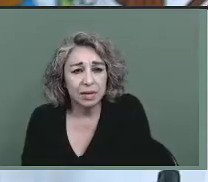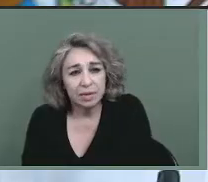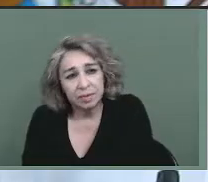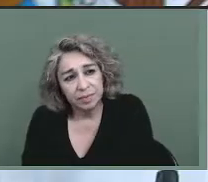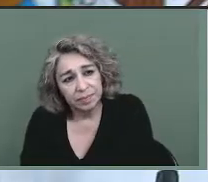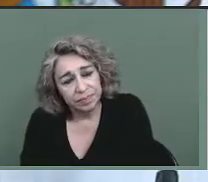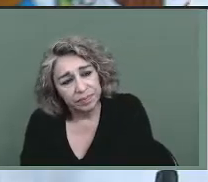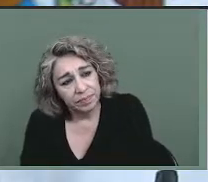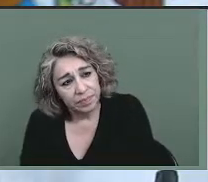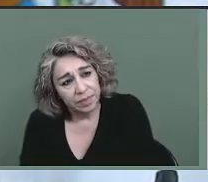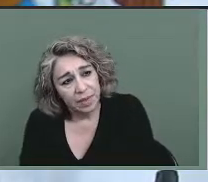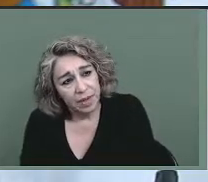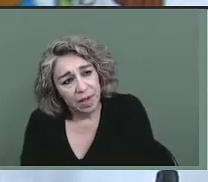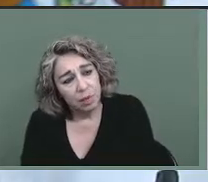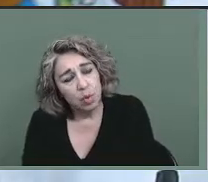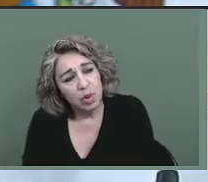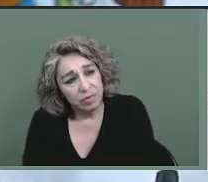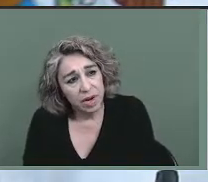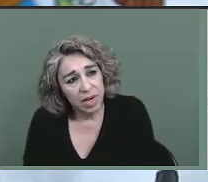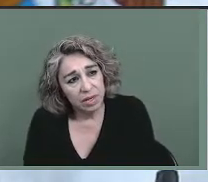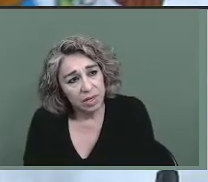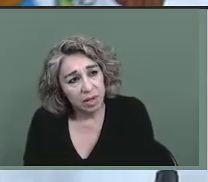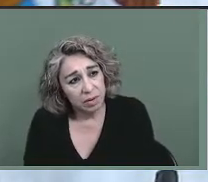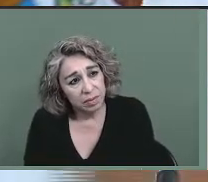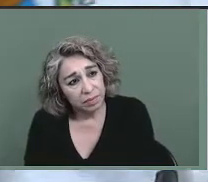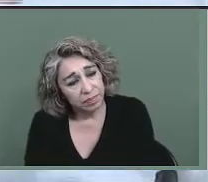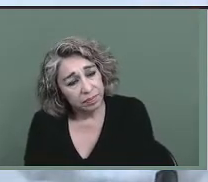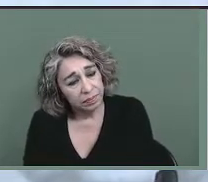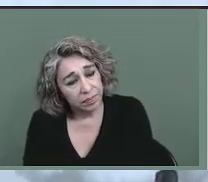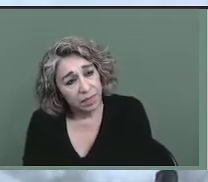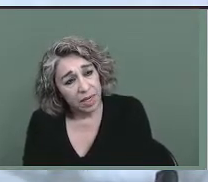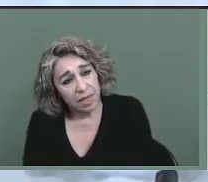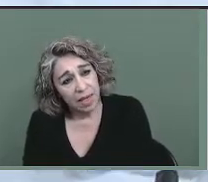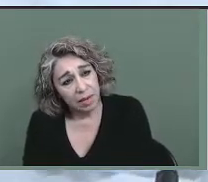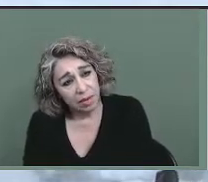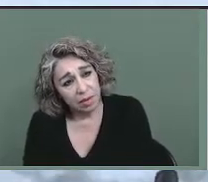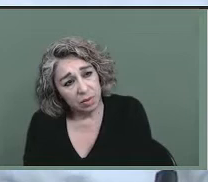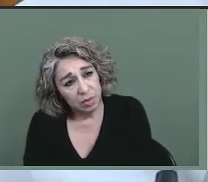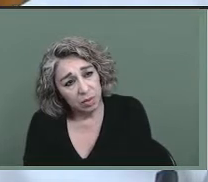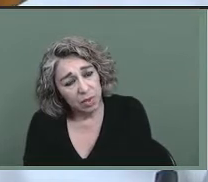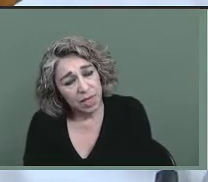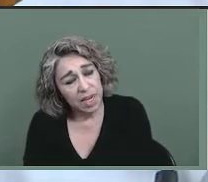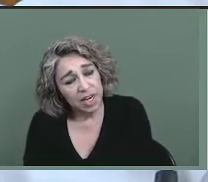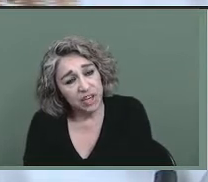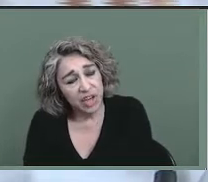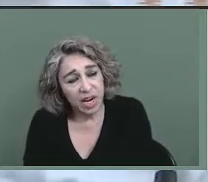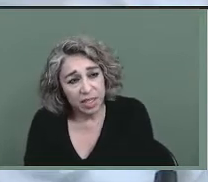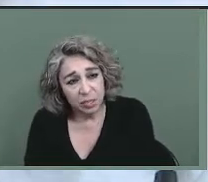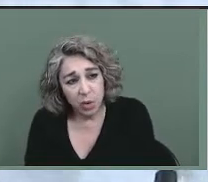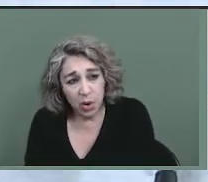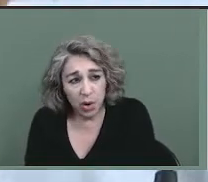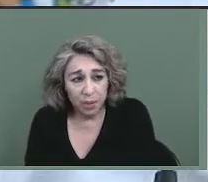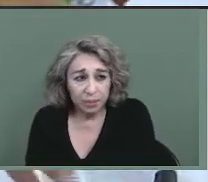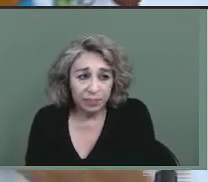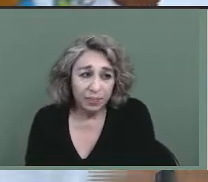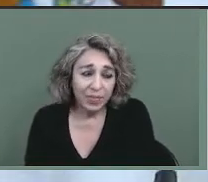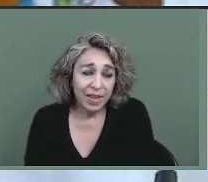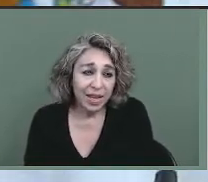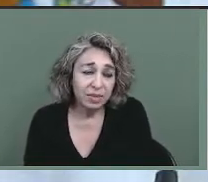Tabasco more than 40 years ago. And that was when they initiated this